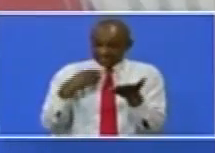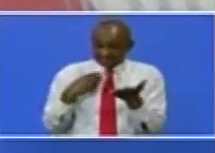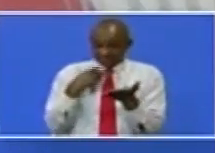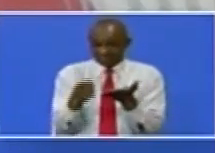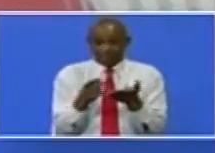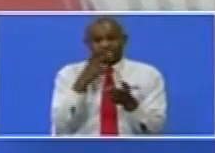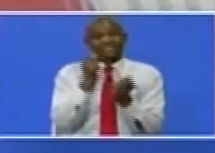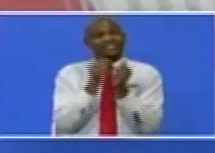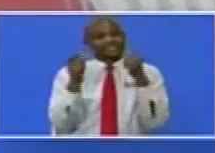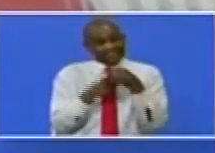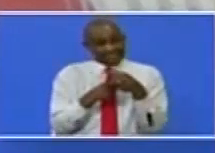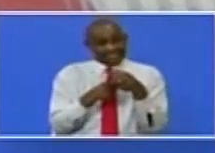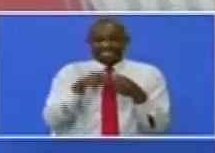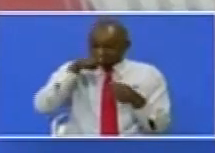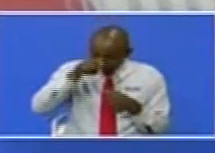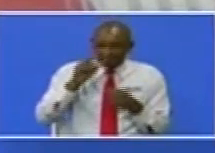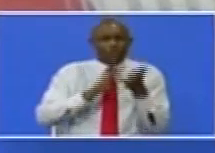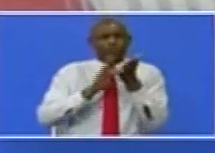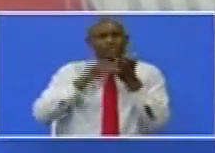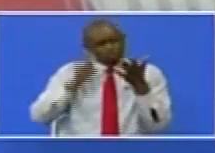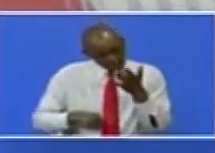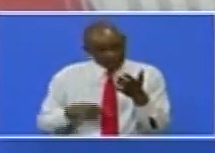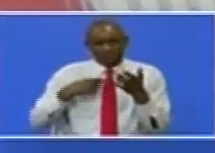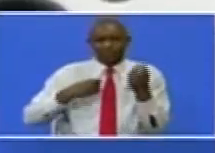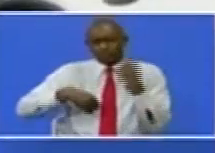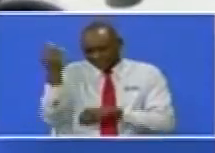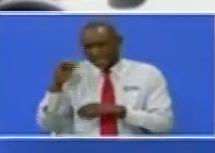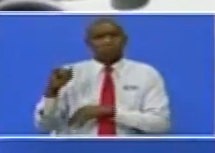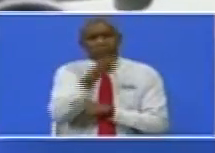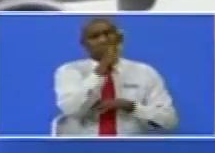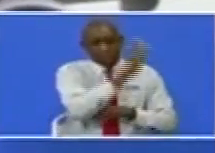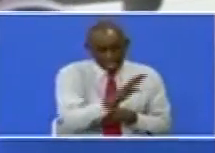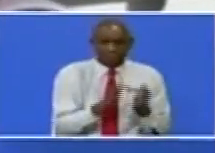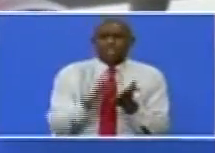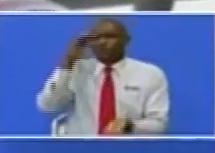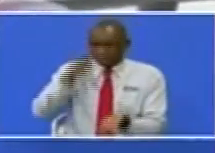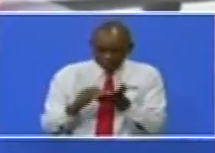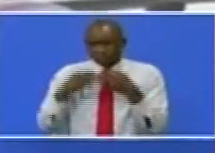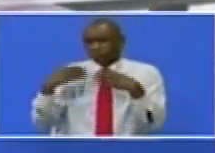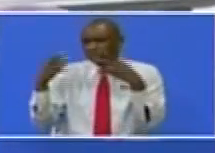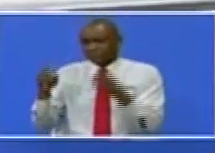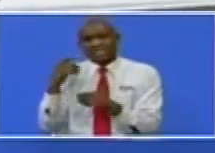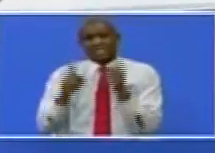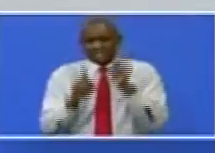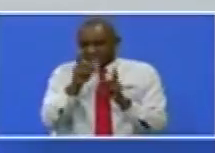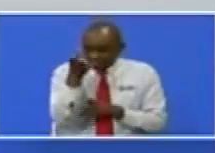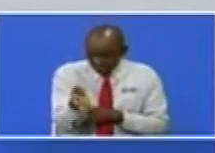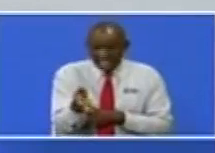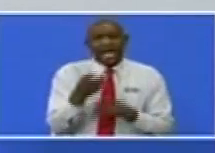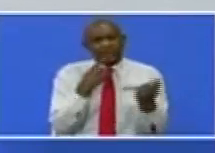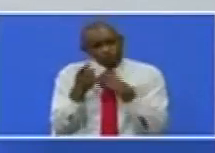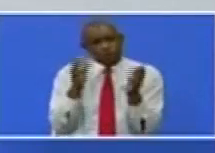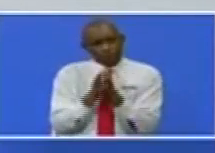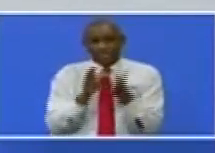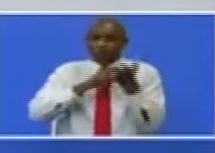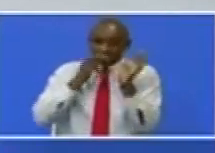April 2016, the firm recommended sale and sublease of aircraft, the reduction of waste in catering, and renegotiation of